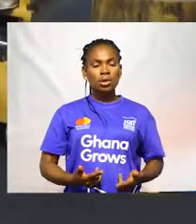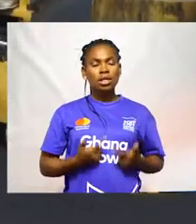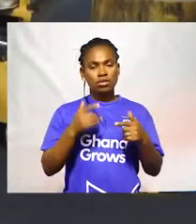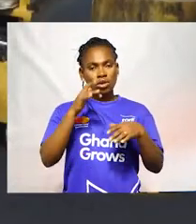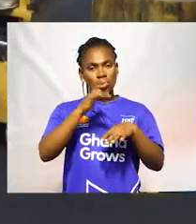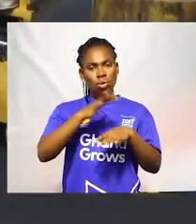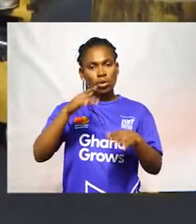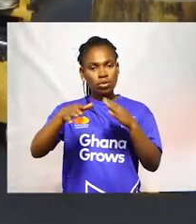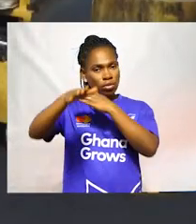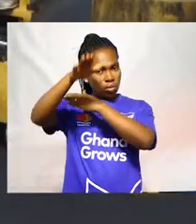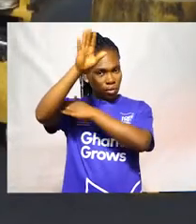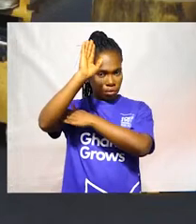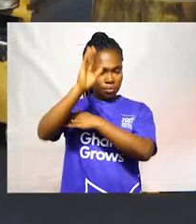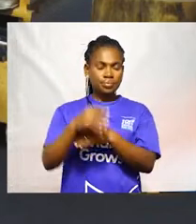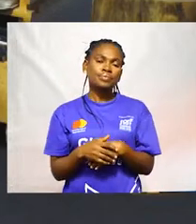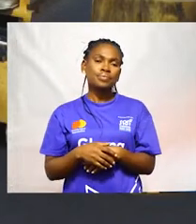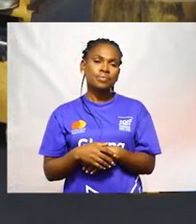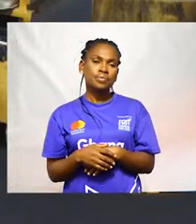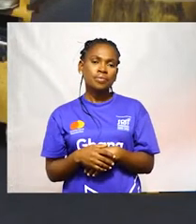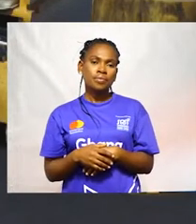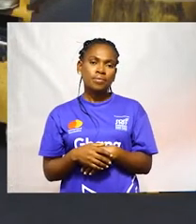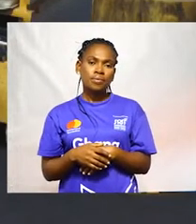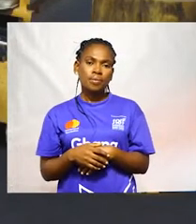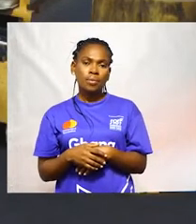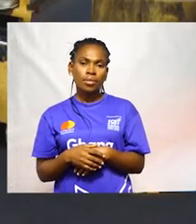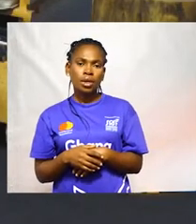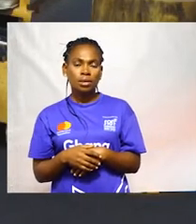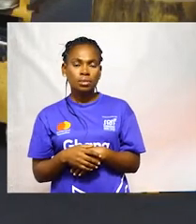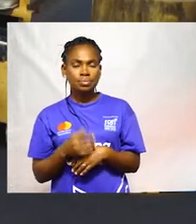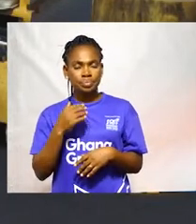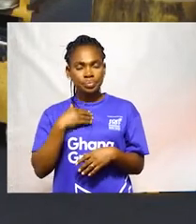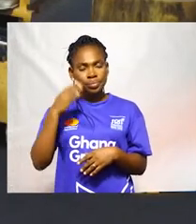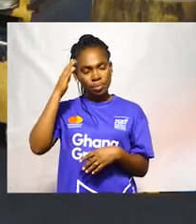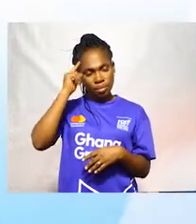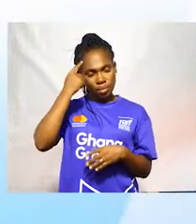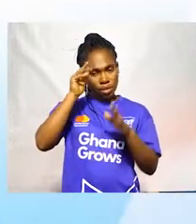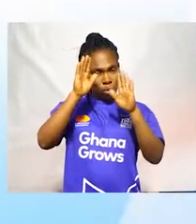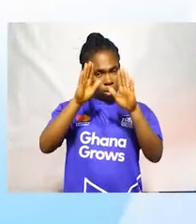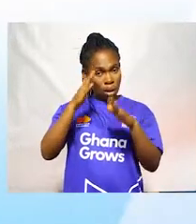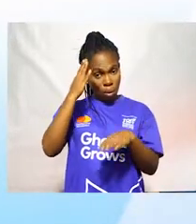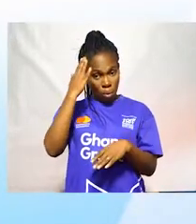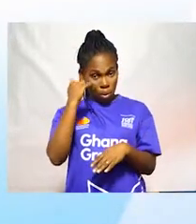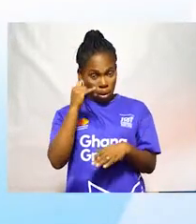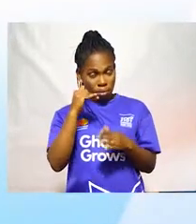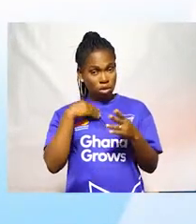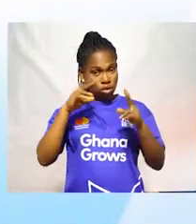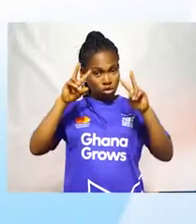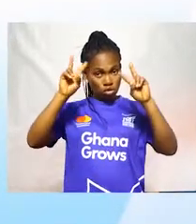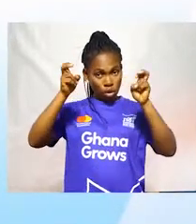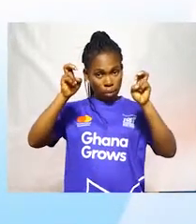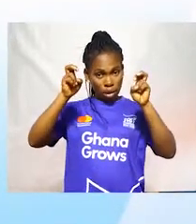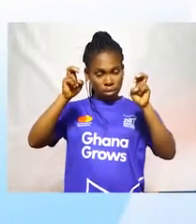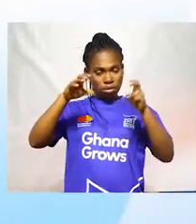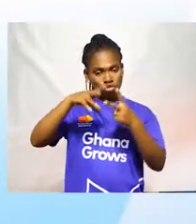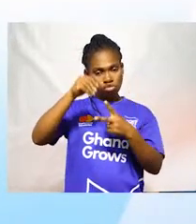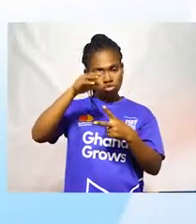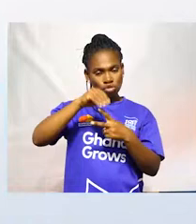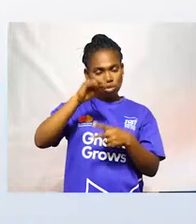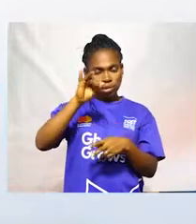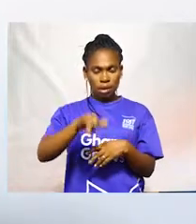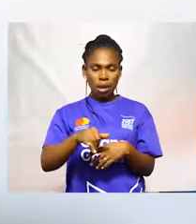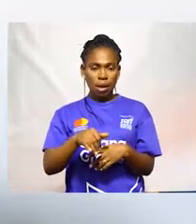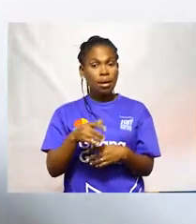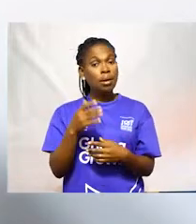I'm sure you wonder why, of all the things that we could have a conversation about, I chose this topic. But yes,